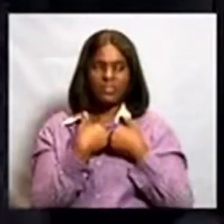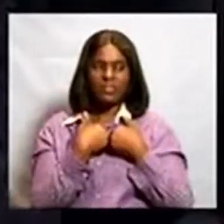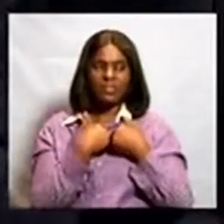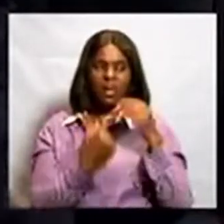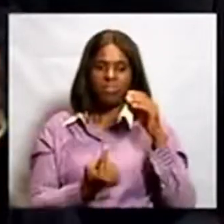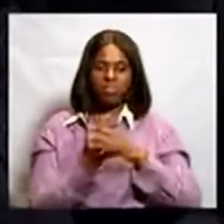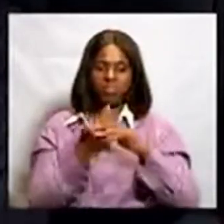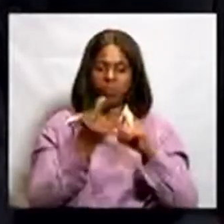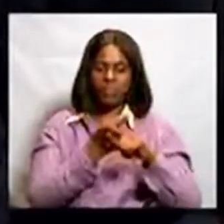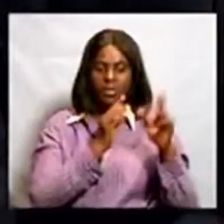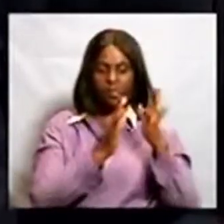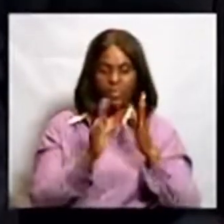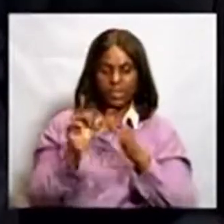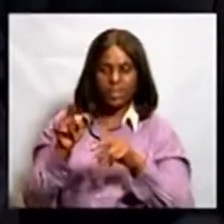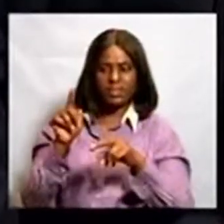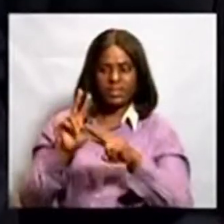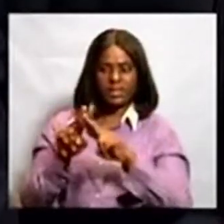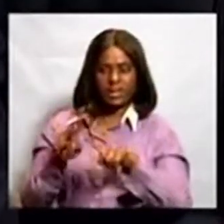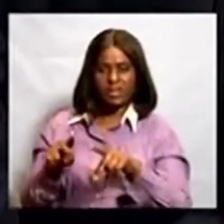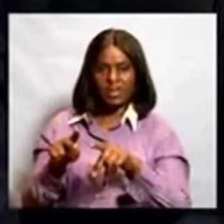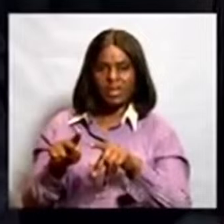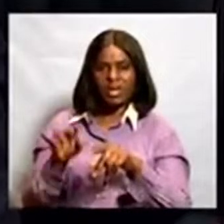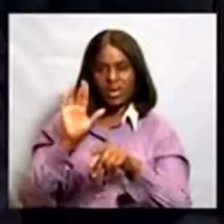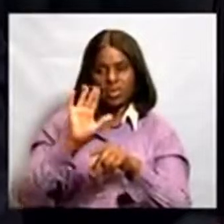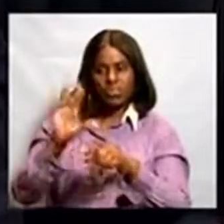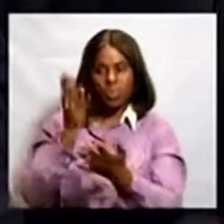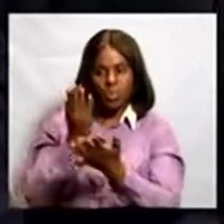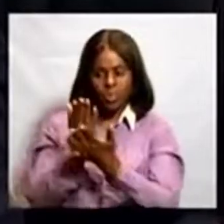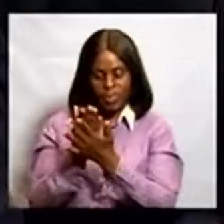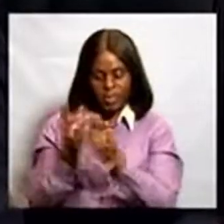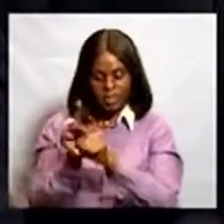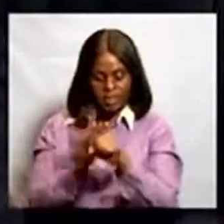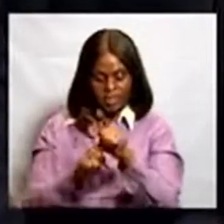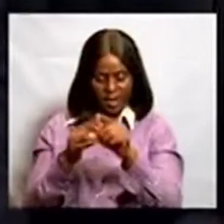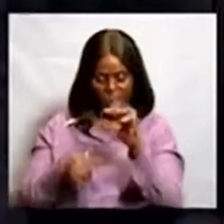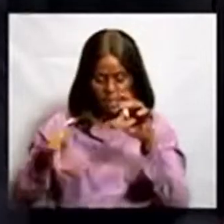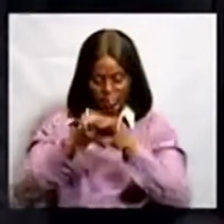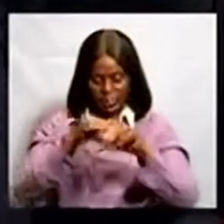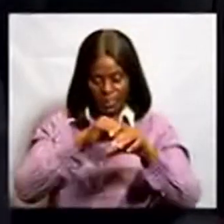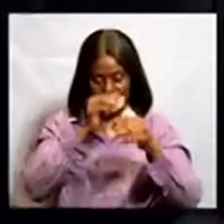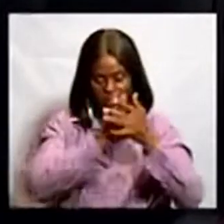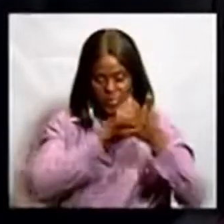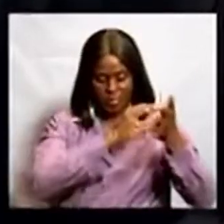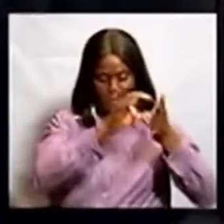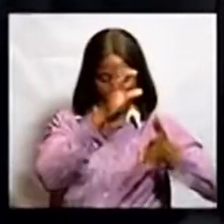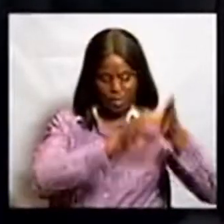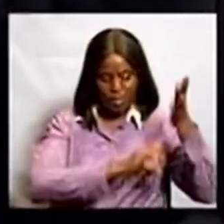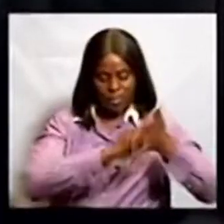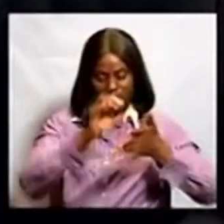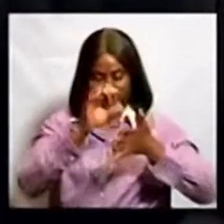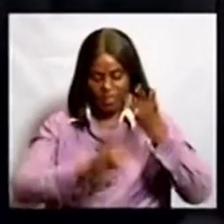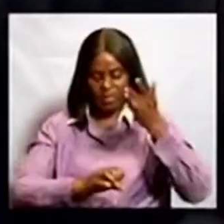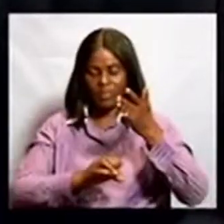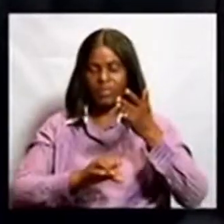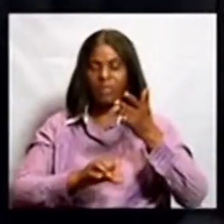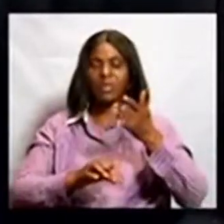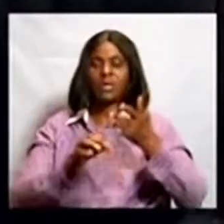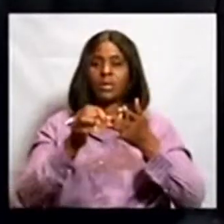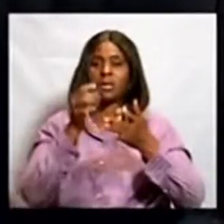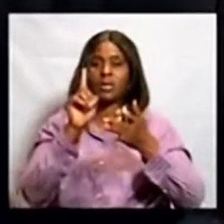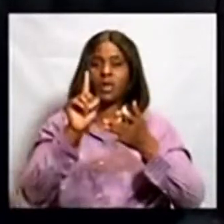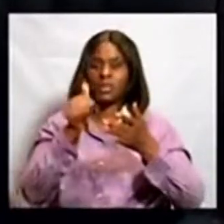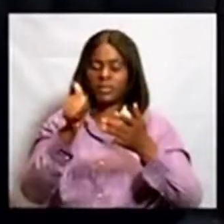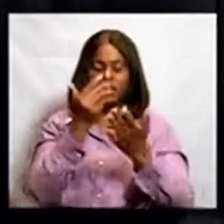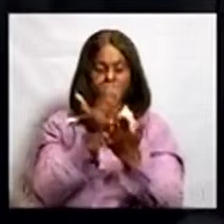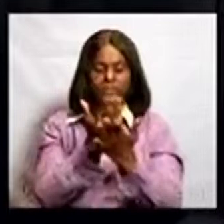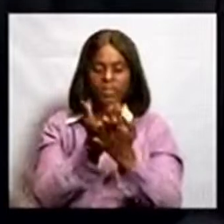the deliberations we've had with Chair on your proposal to include additional clauses or sections. The one you propose